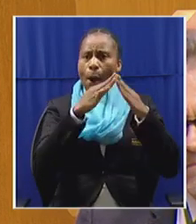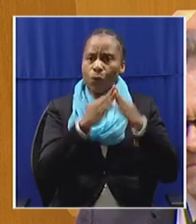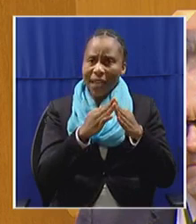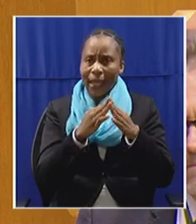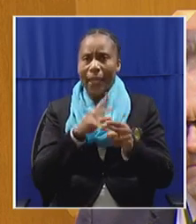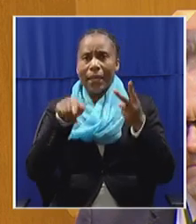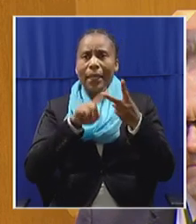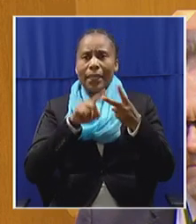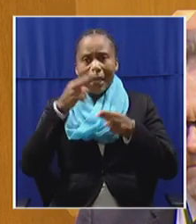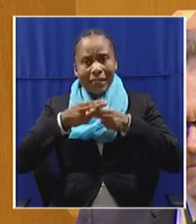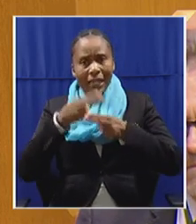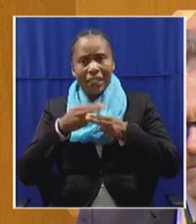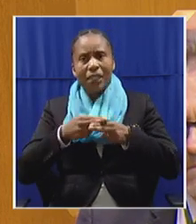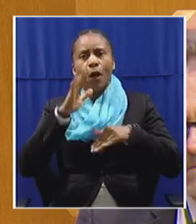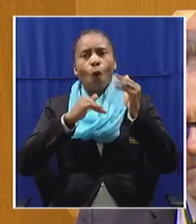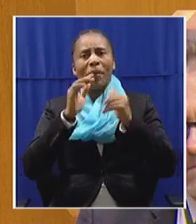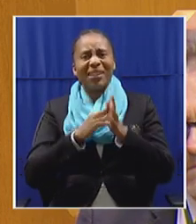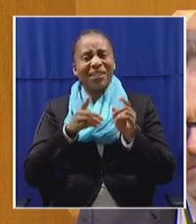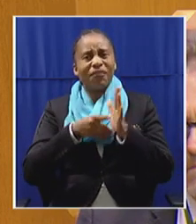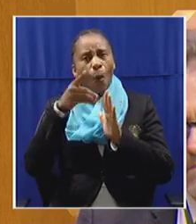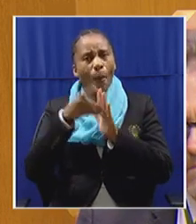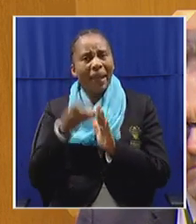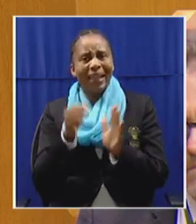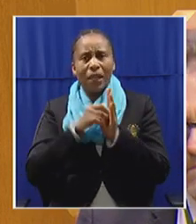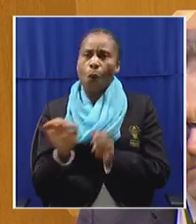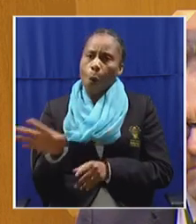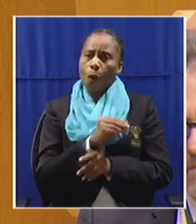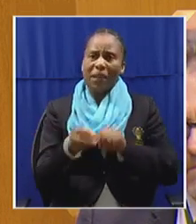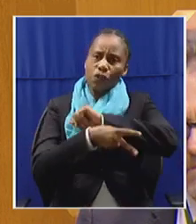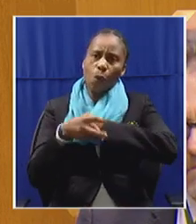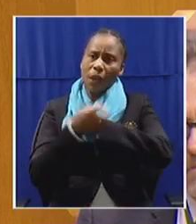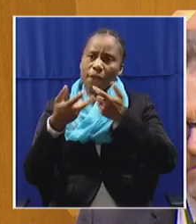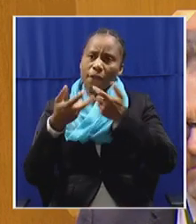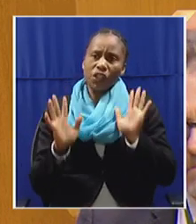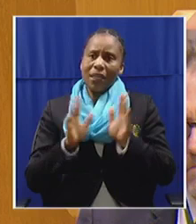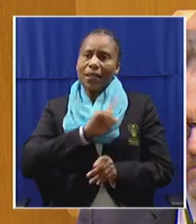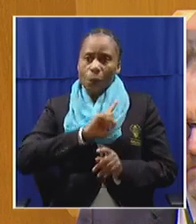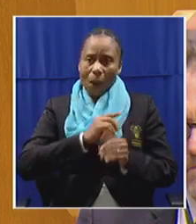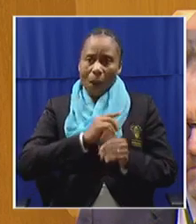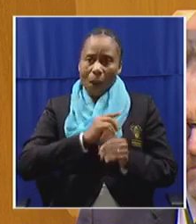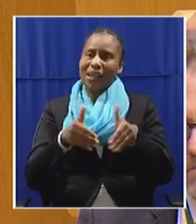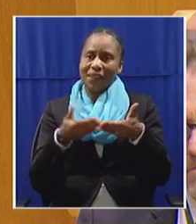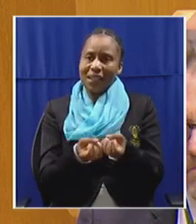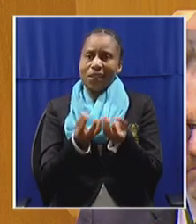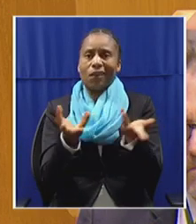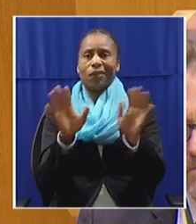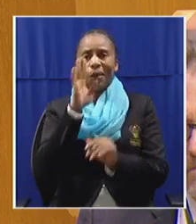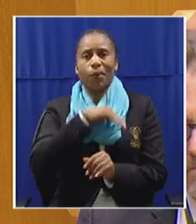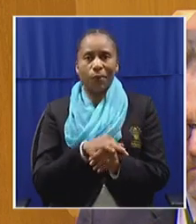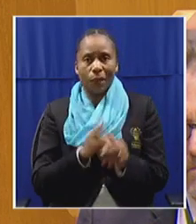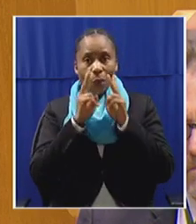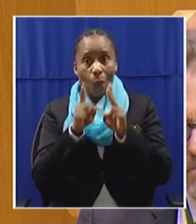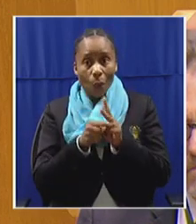development has all been stolen. And as a result, those services have not been rolled out. Given the fact that the